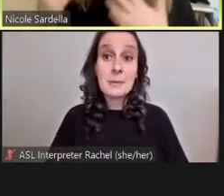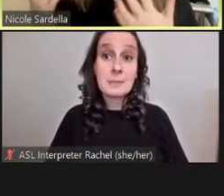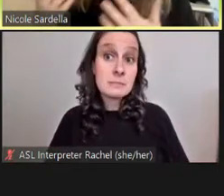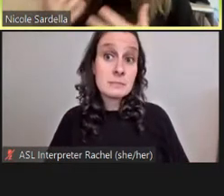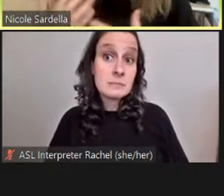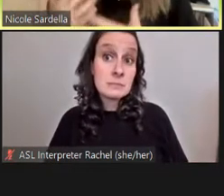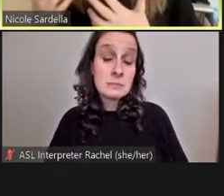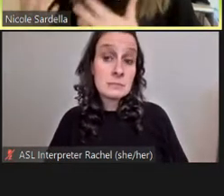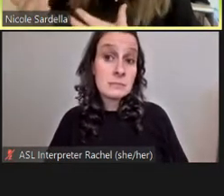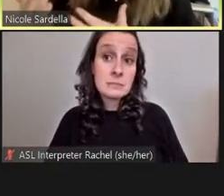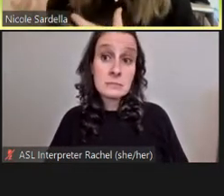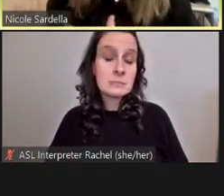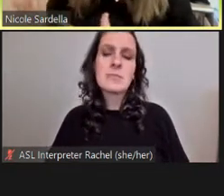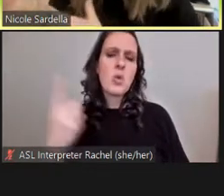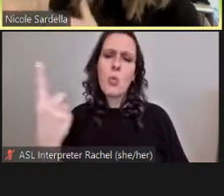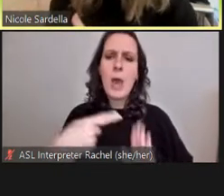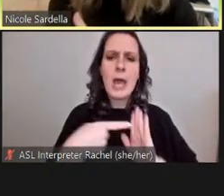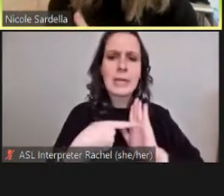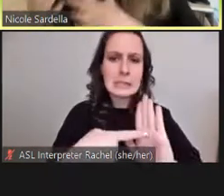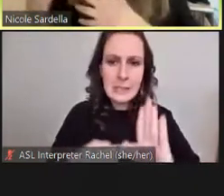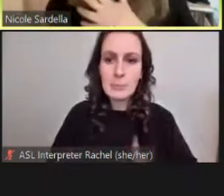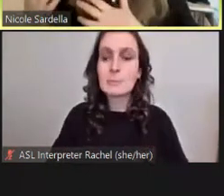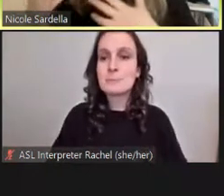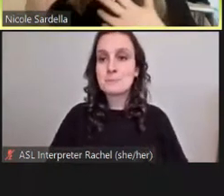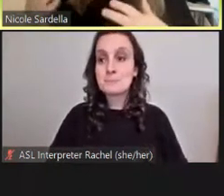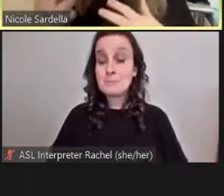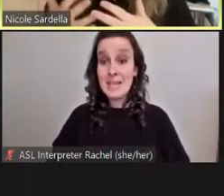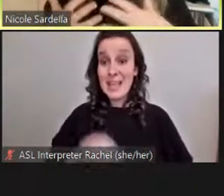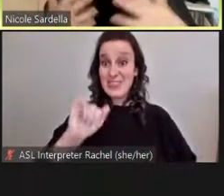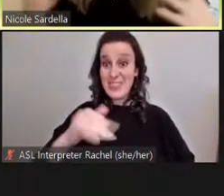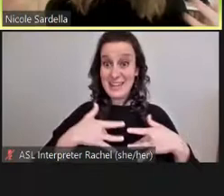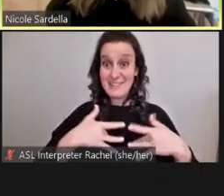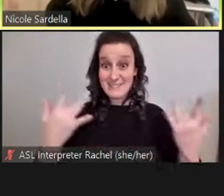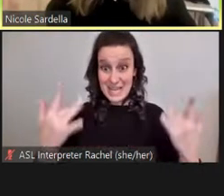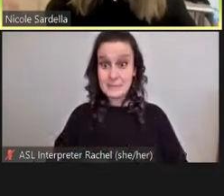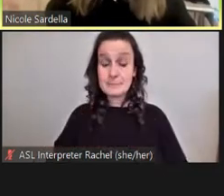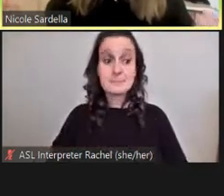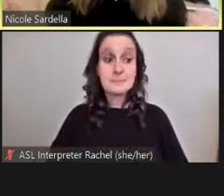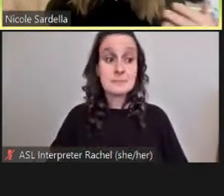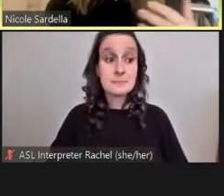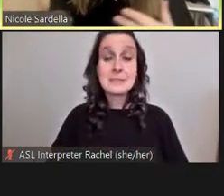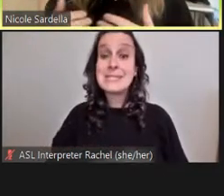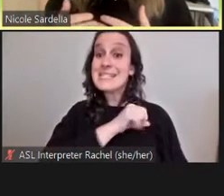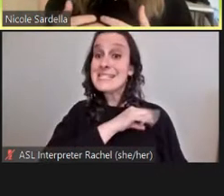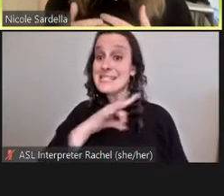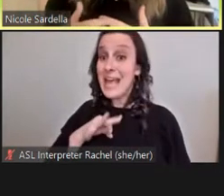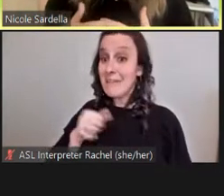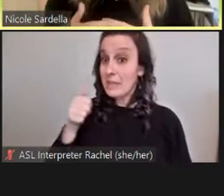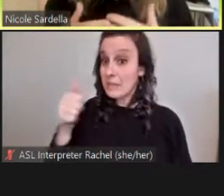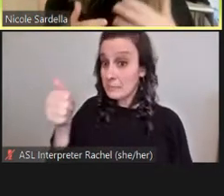the day, as an example, I should say, the day of the event, having the staff trained in